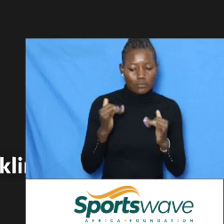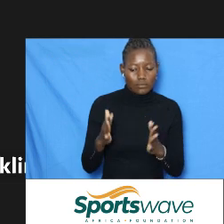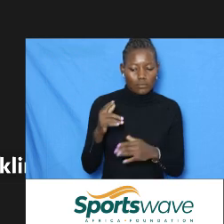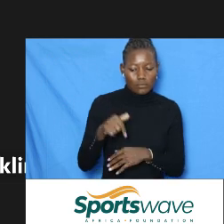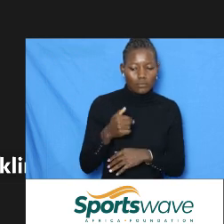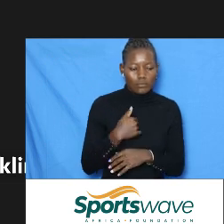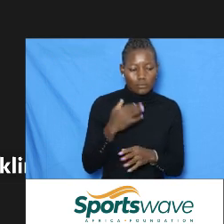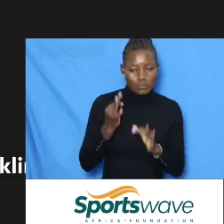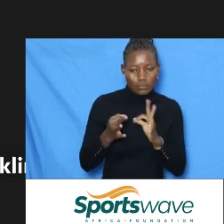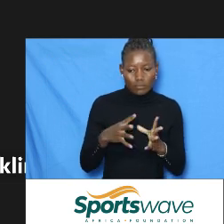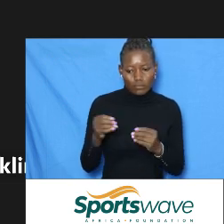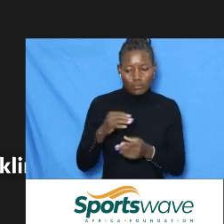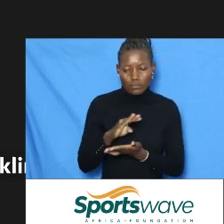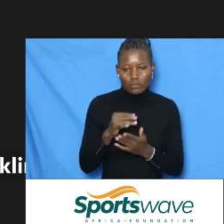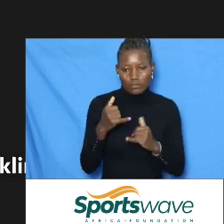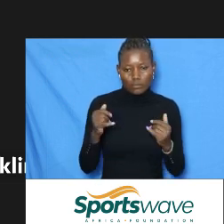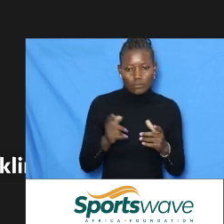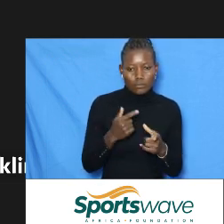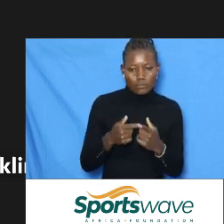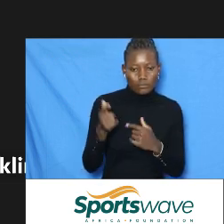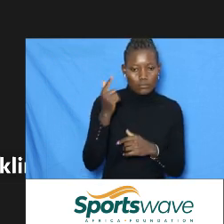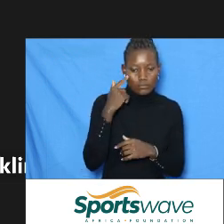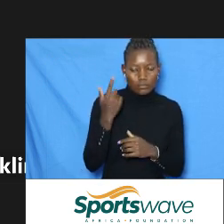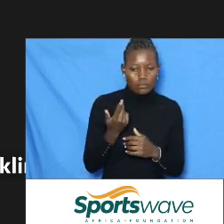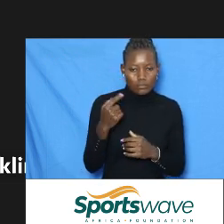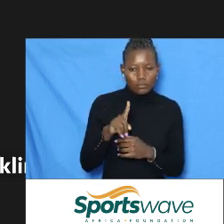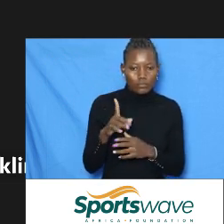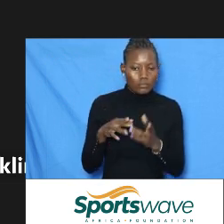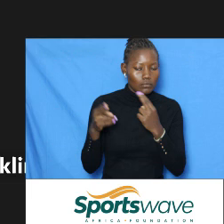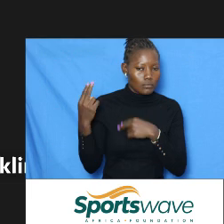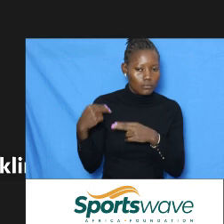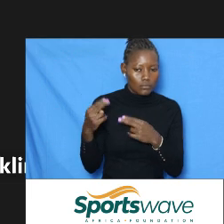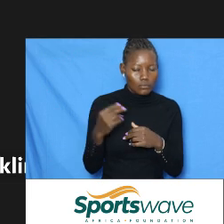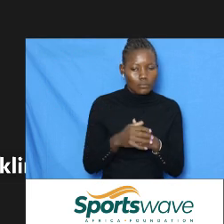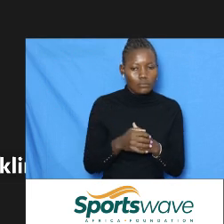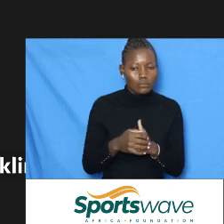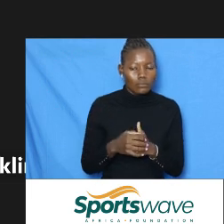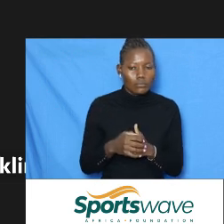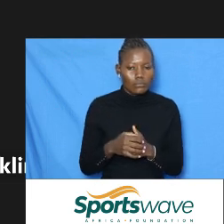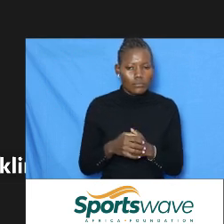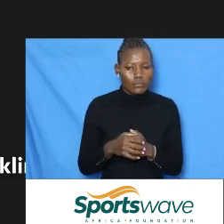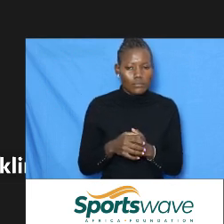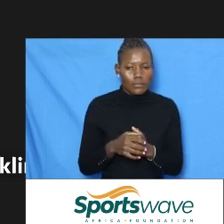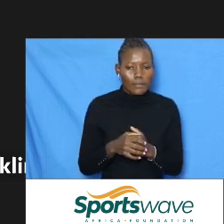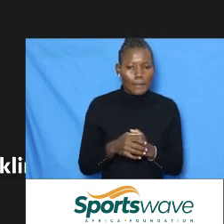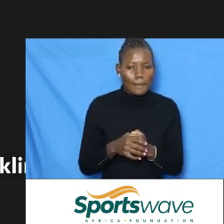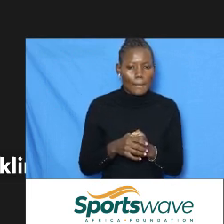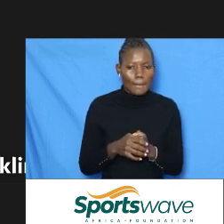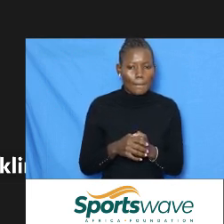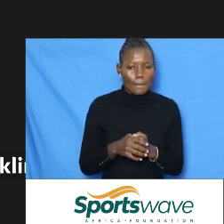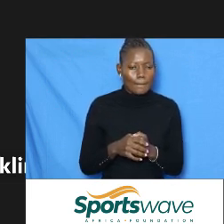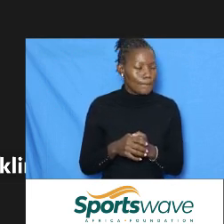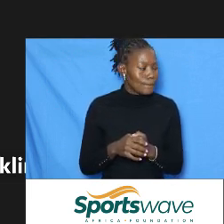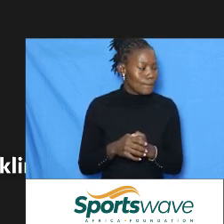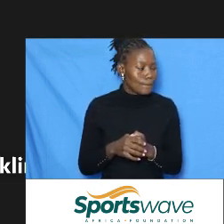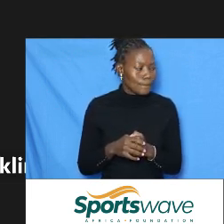check at the baseline and identify that maybe your blood profile is at this level, take it another time, we find